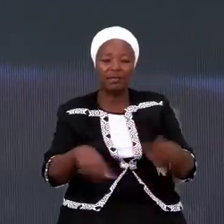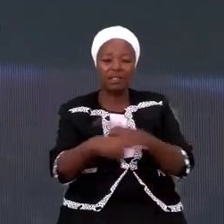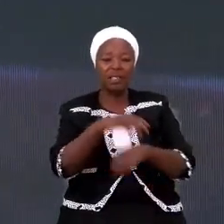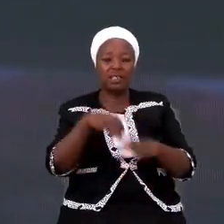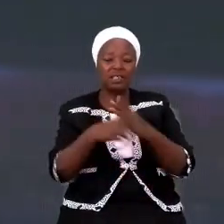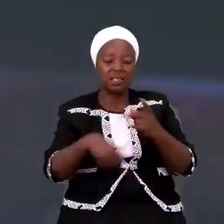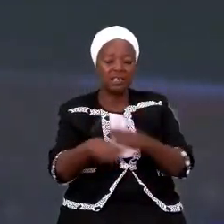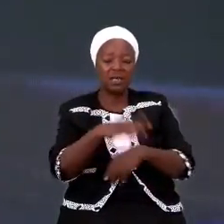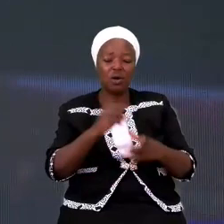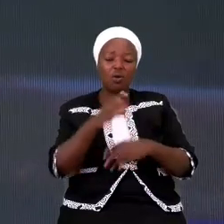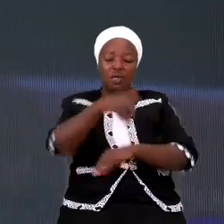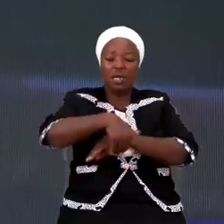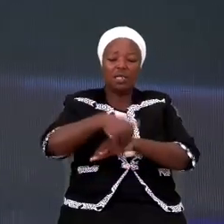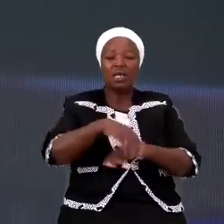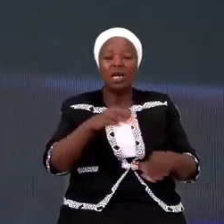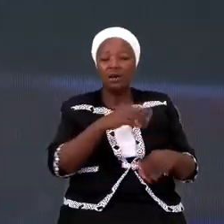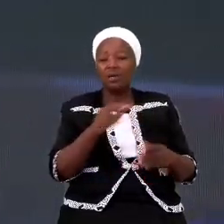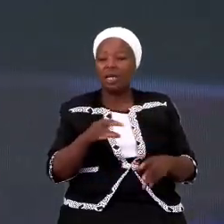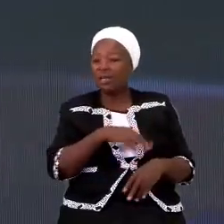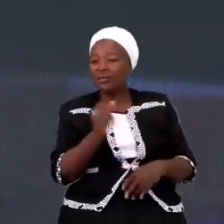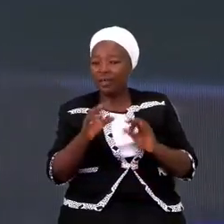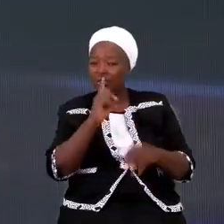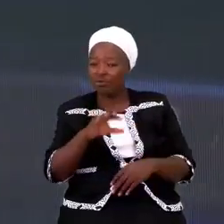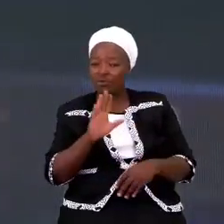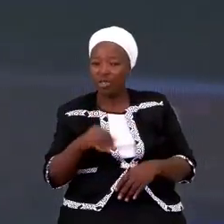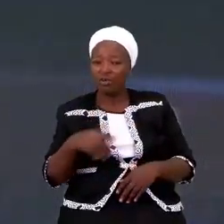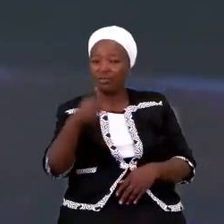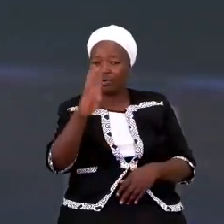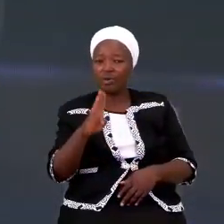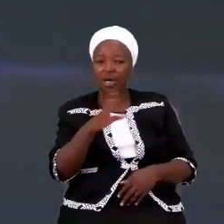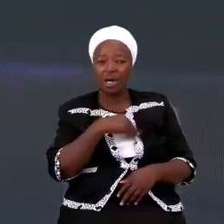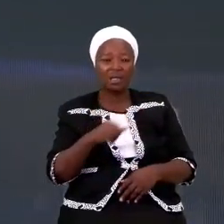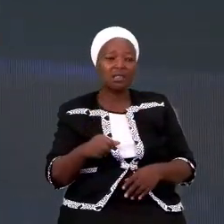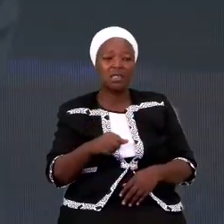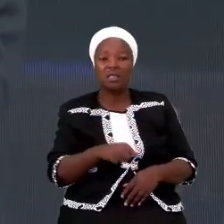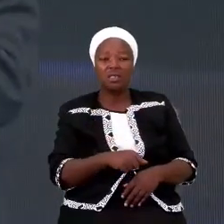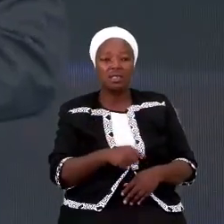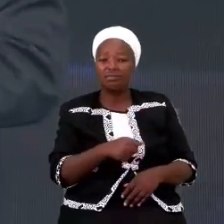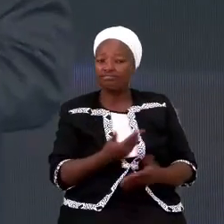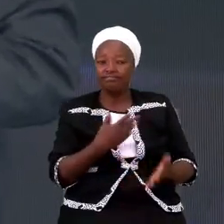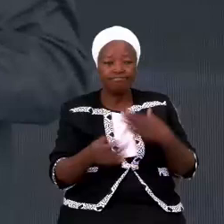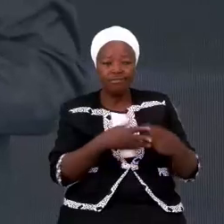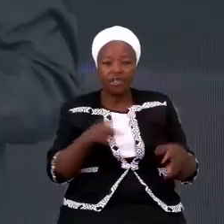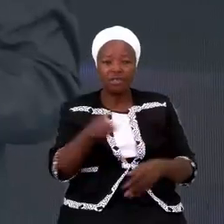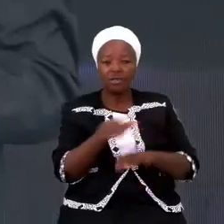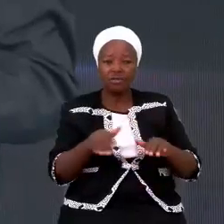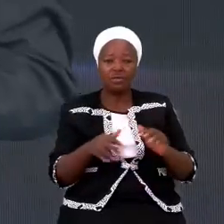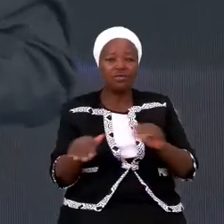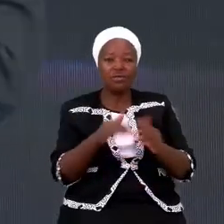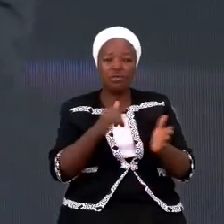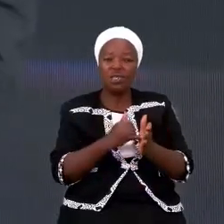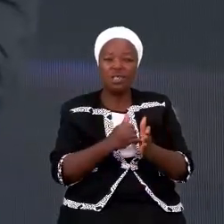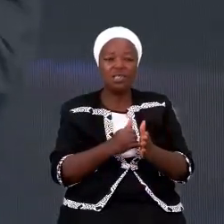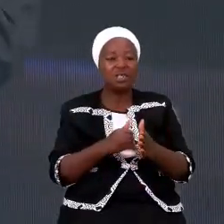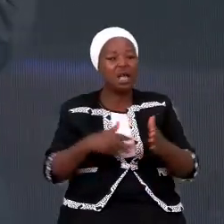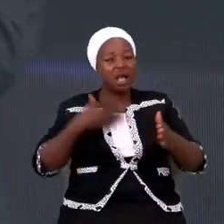do, do it heartily. Whatever you cannot do heartily, don't do it. If